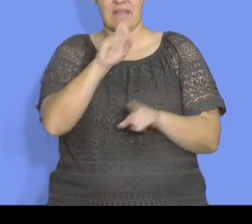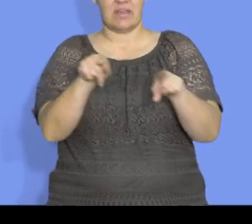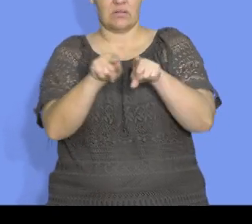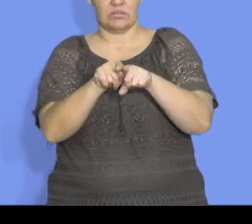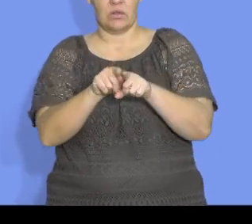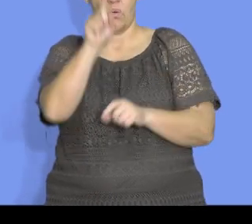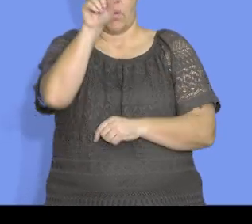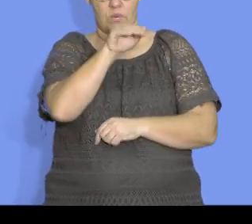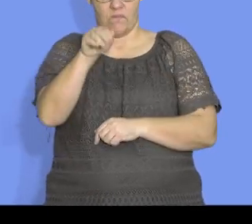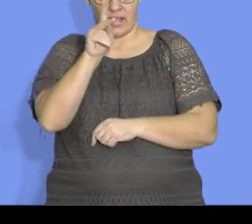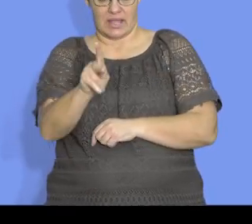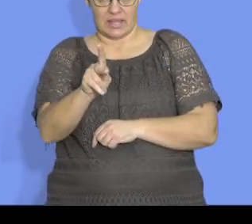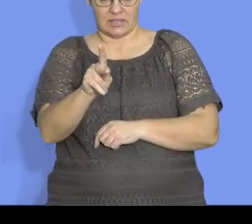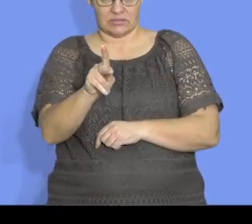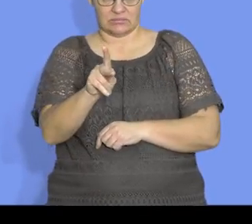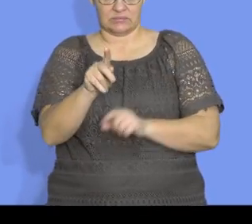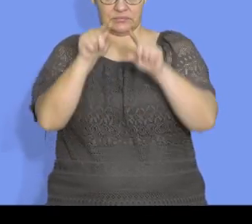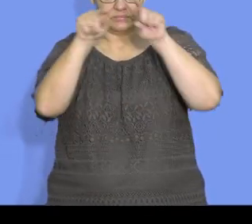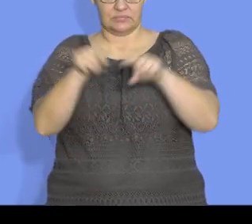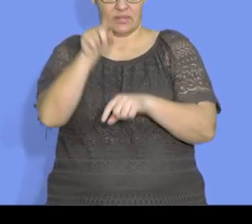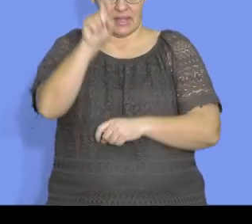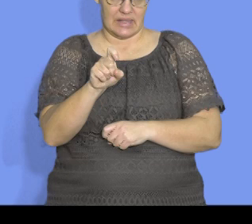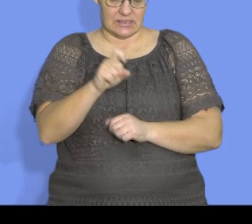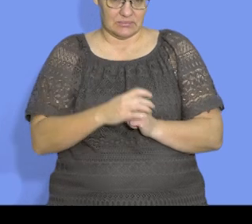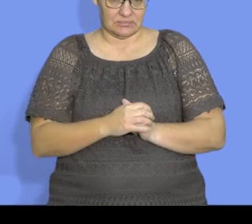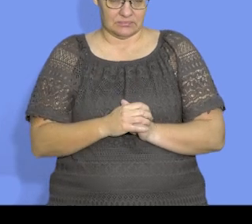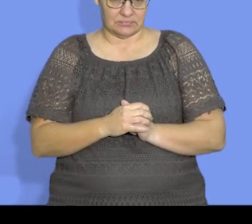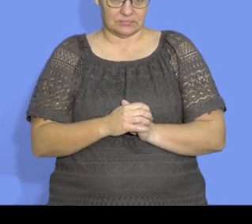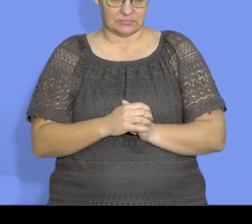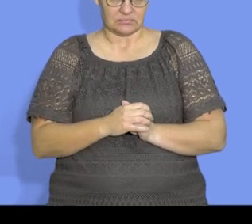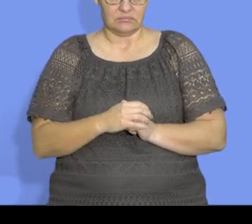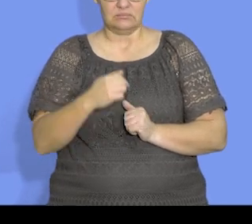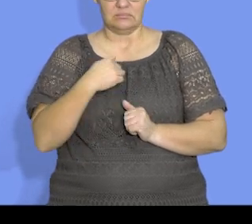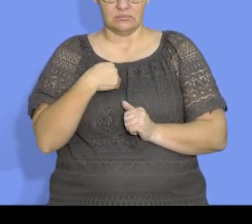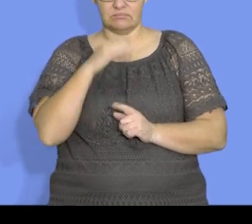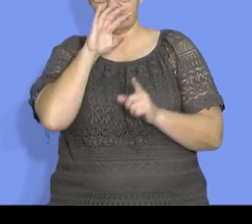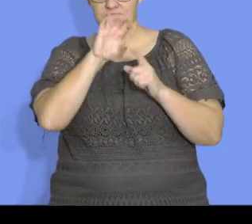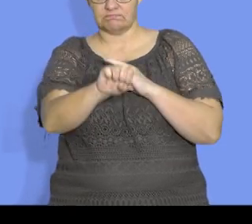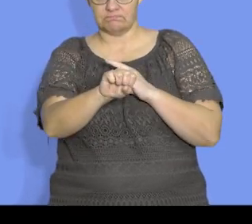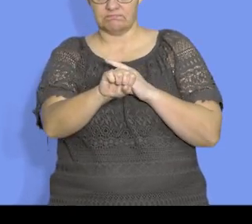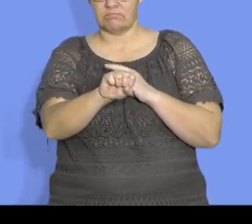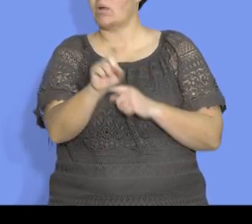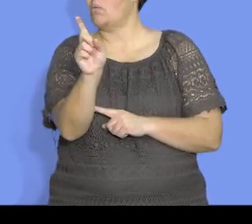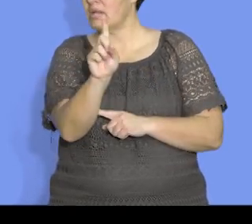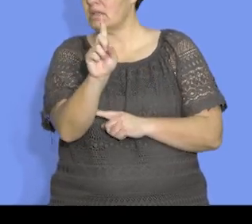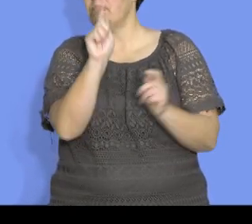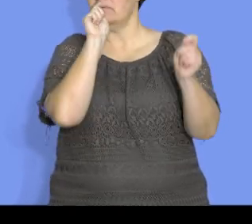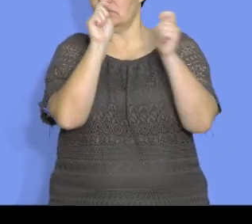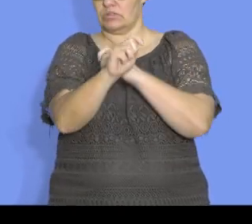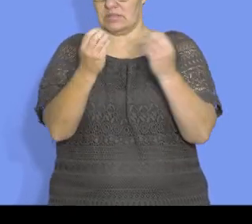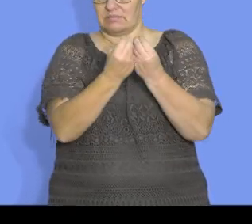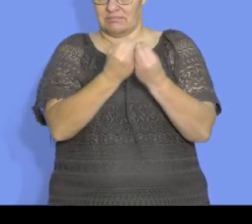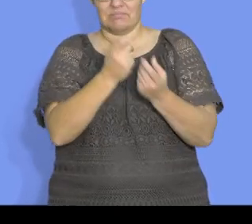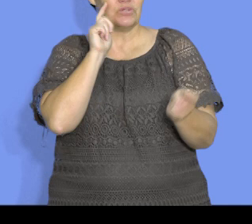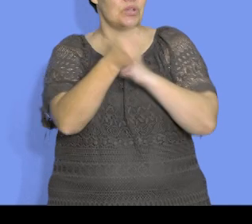is equal to 1 over k delta x, then I've got to recognize I've changed something.